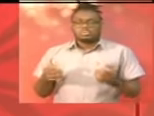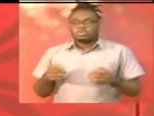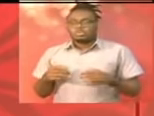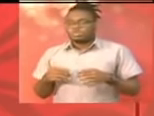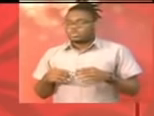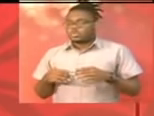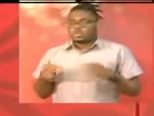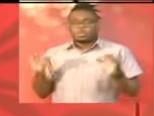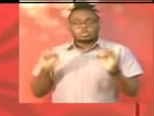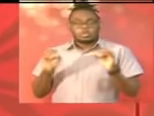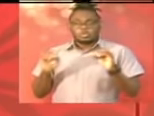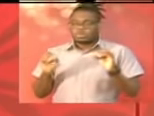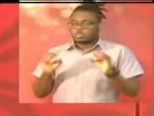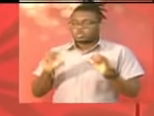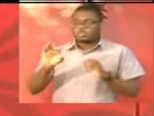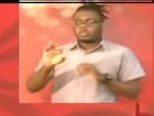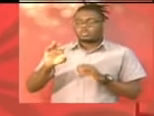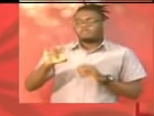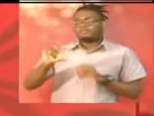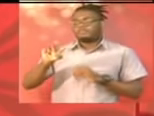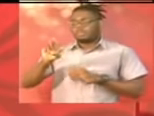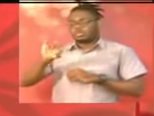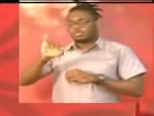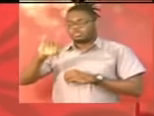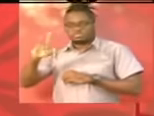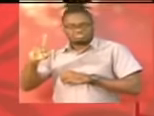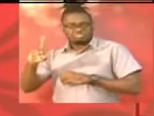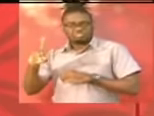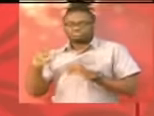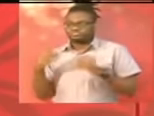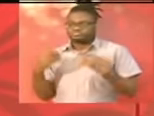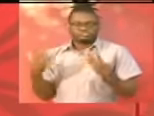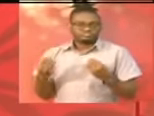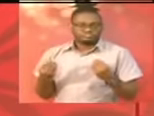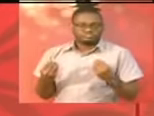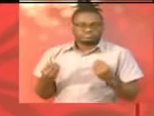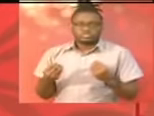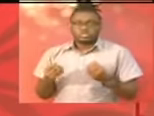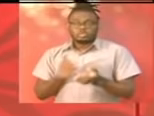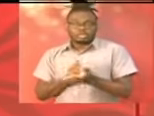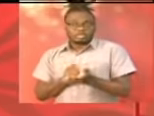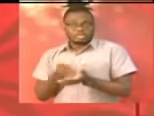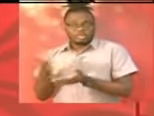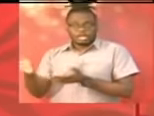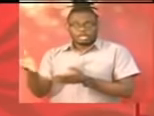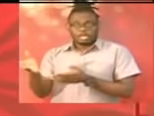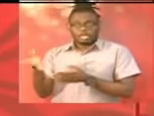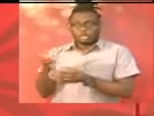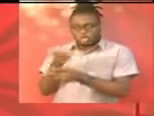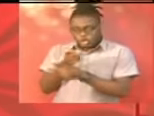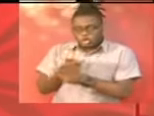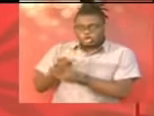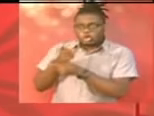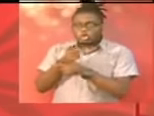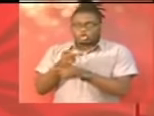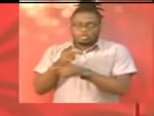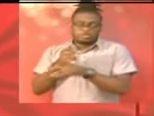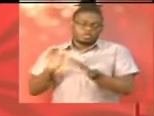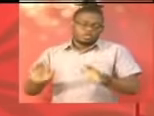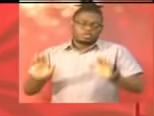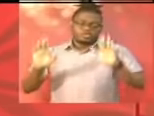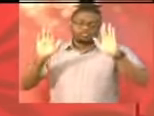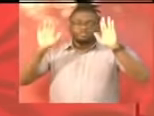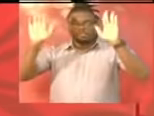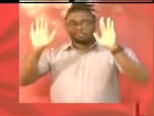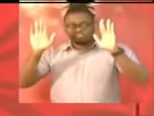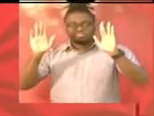there, and I was in awe of their professionalism, and I'm extremely thankful to them to this day